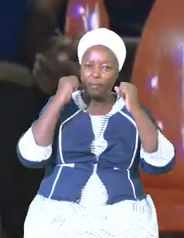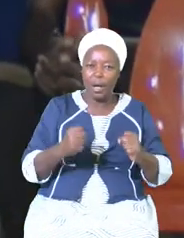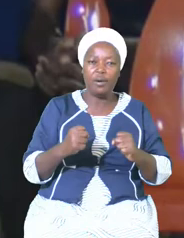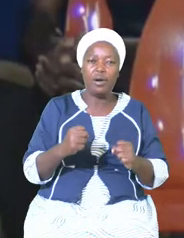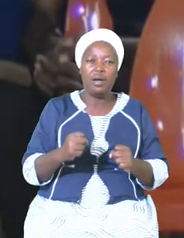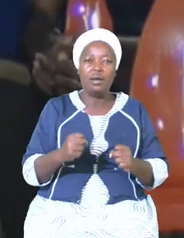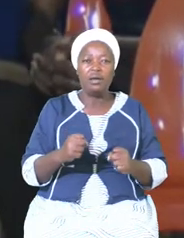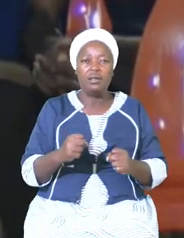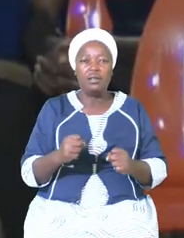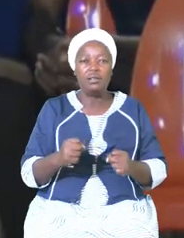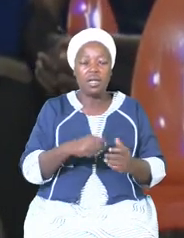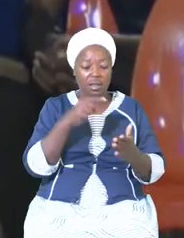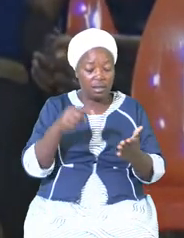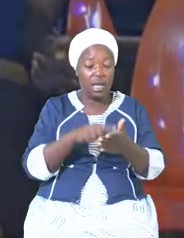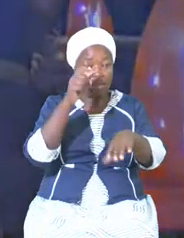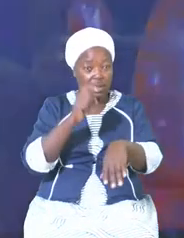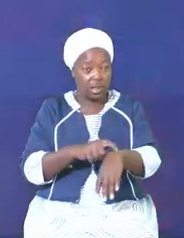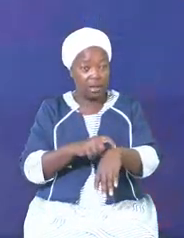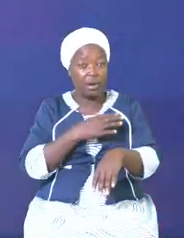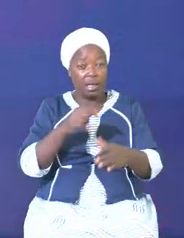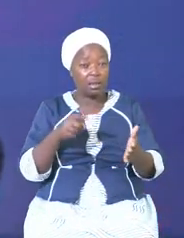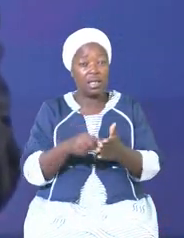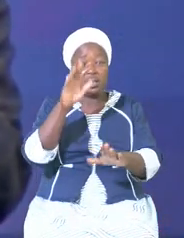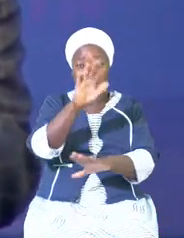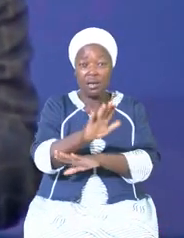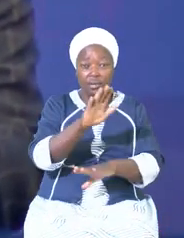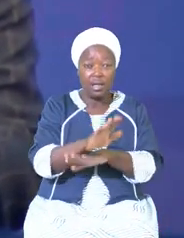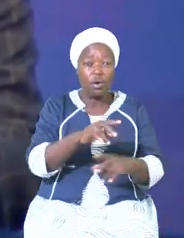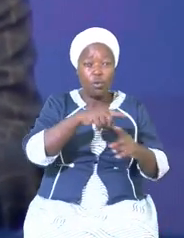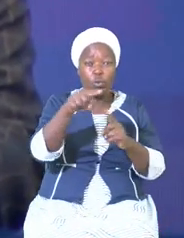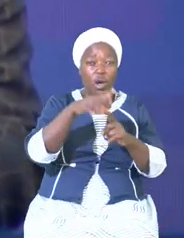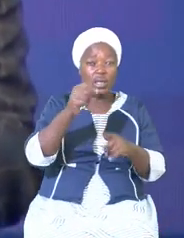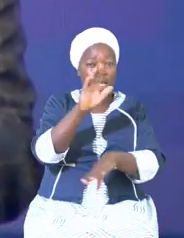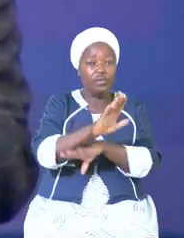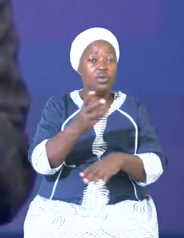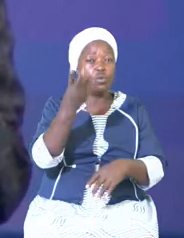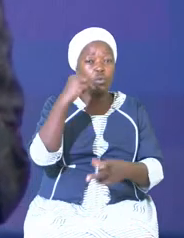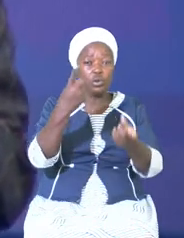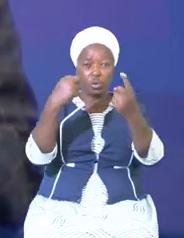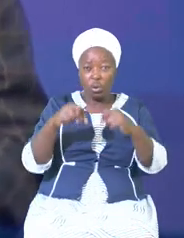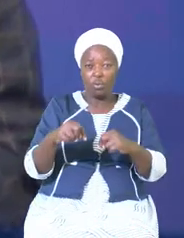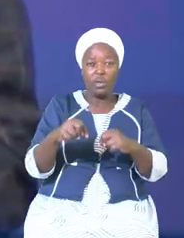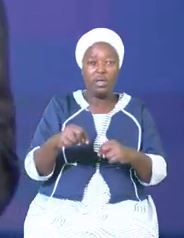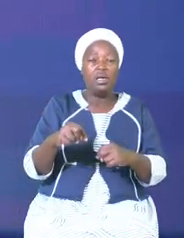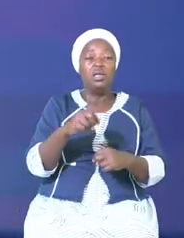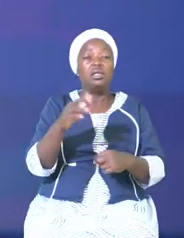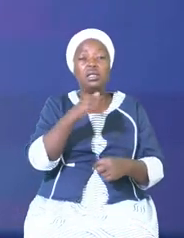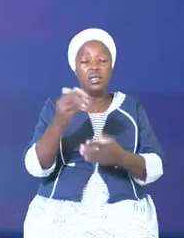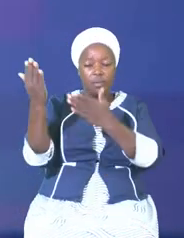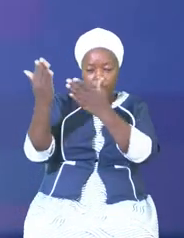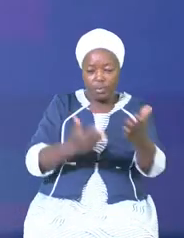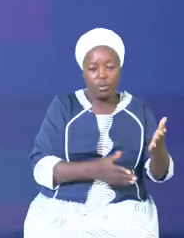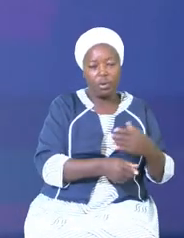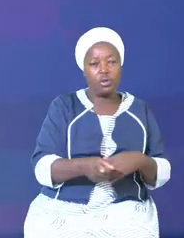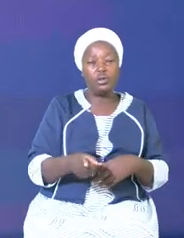this moment and this evening, when the evening was come, they brought unto him many